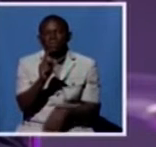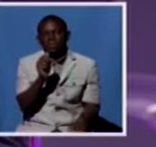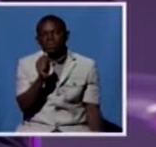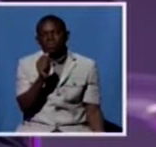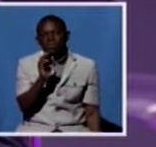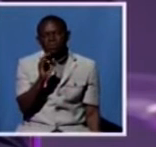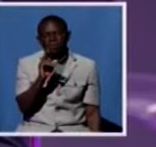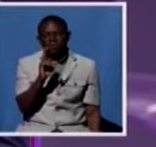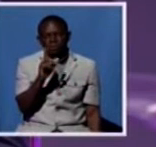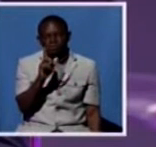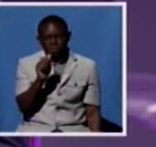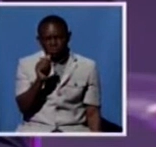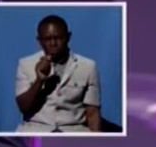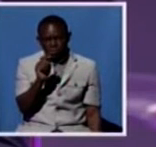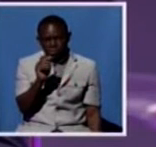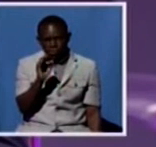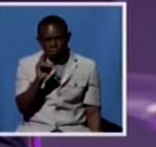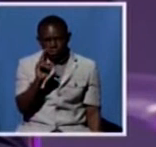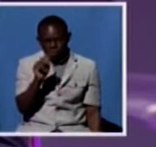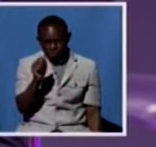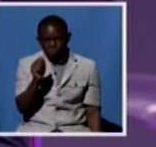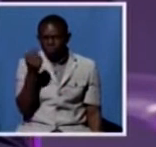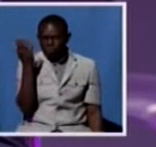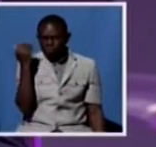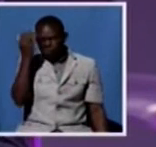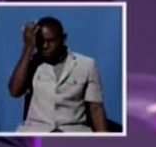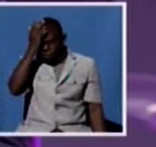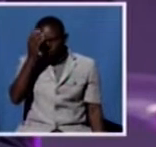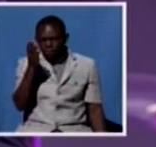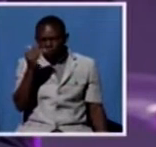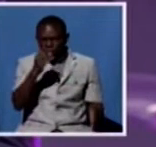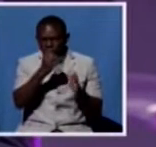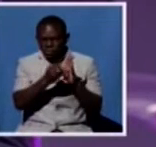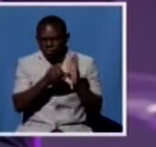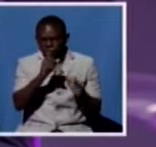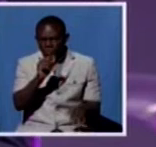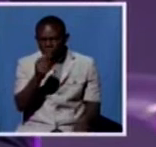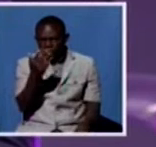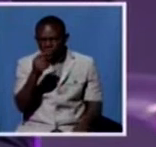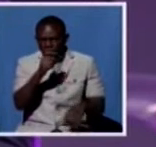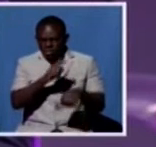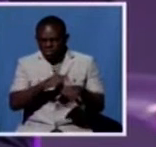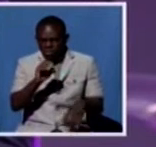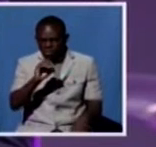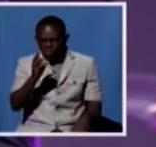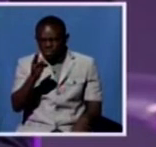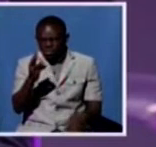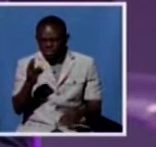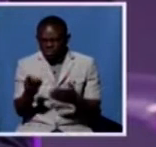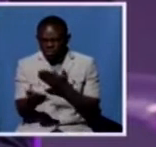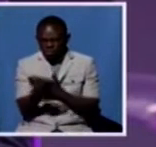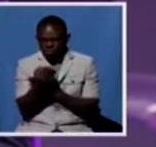15th of January 2016 at 06. That was the time when the first inland toll